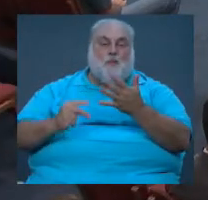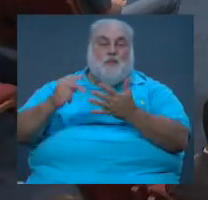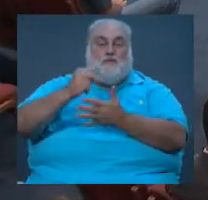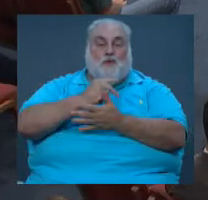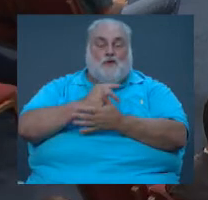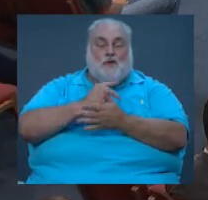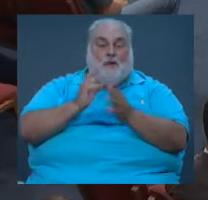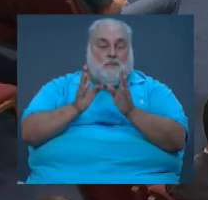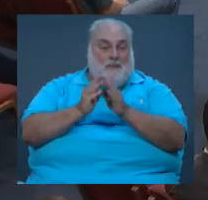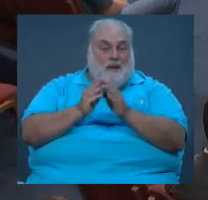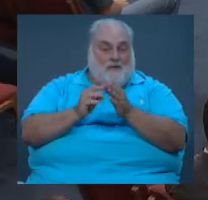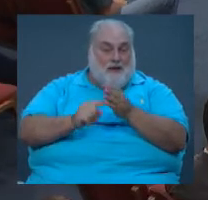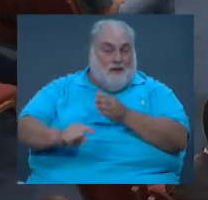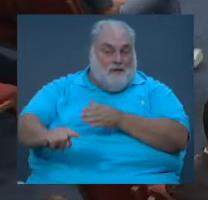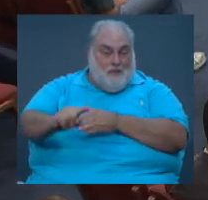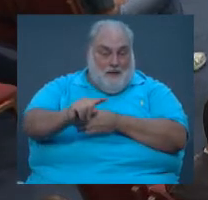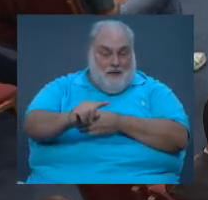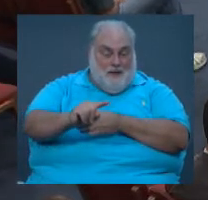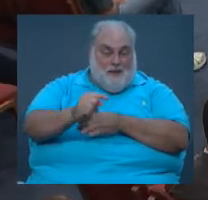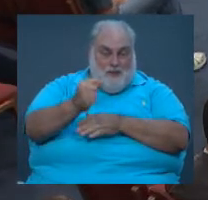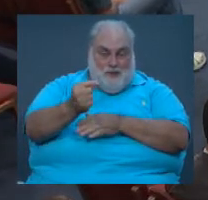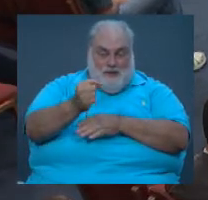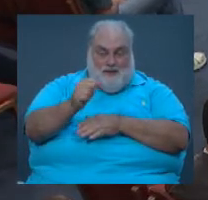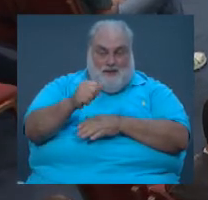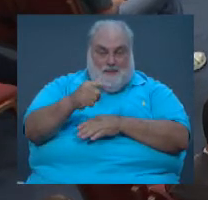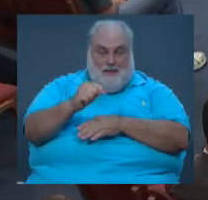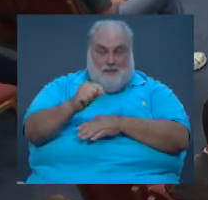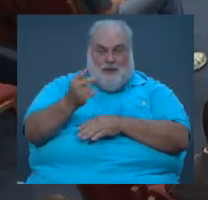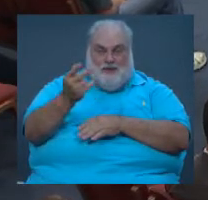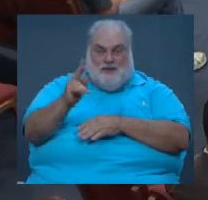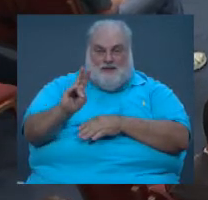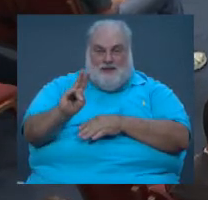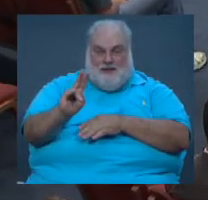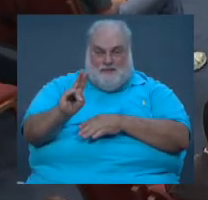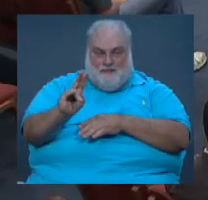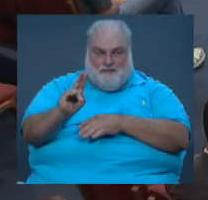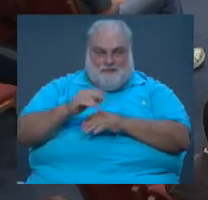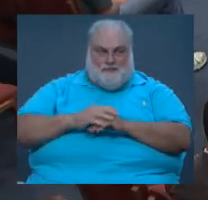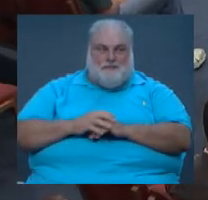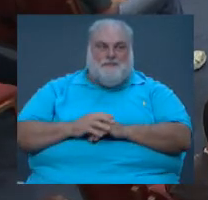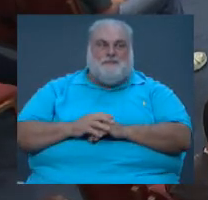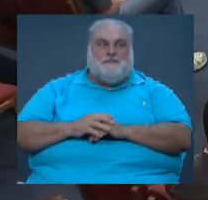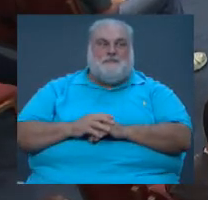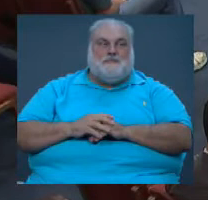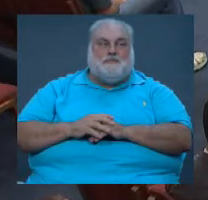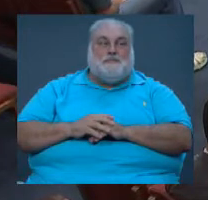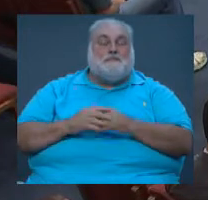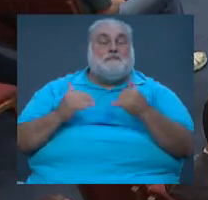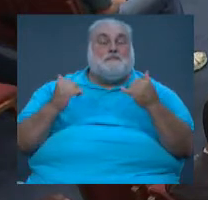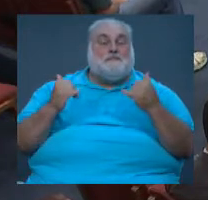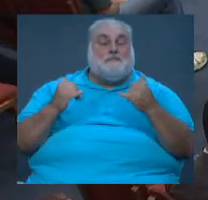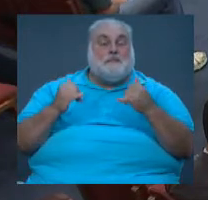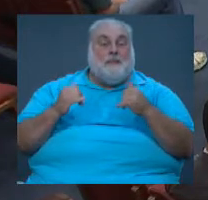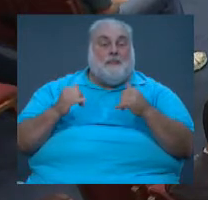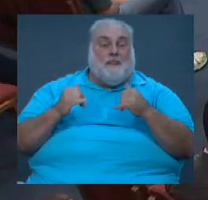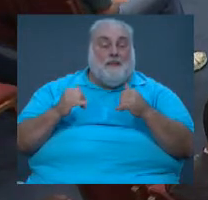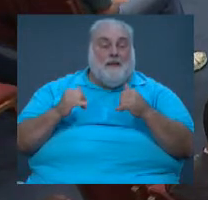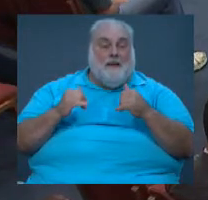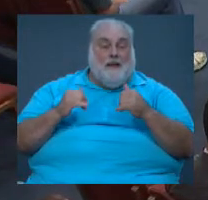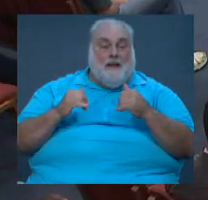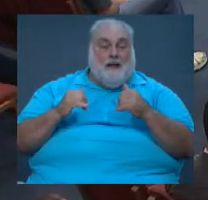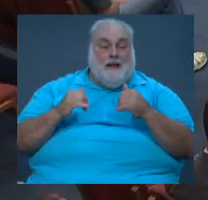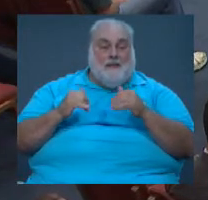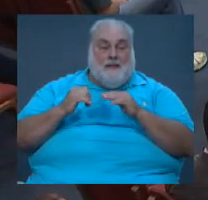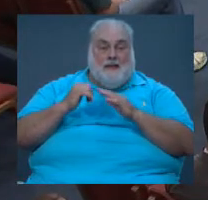board meeting that will be held on Tuesday, September the 17th, 2019. Now we'll have a presentation